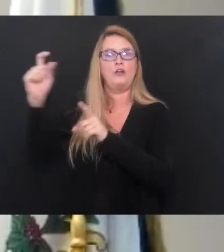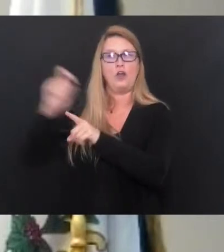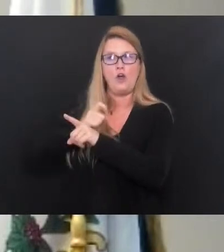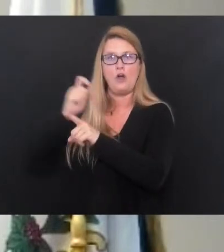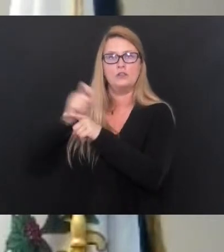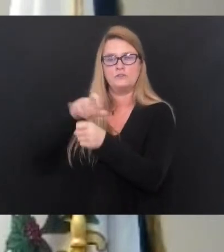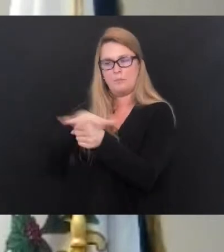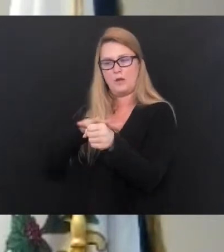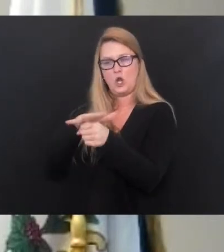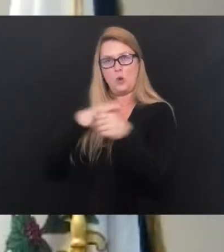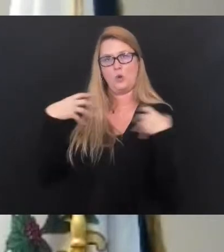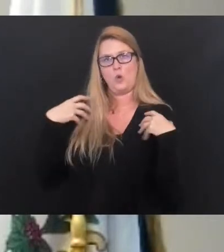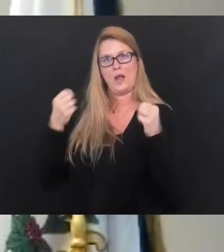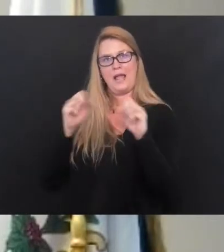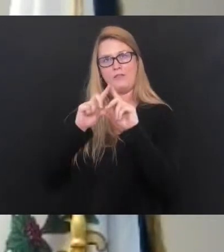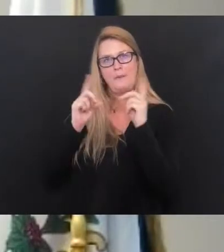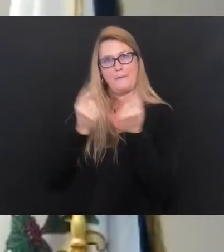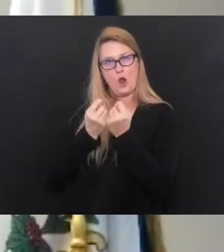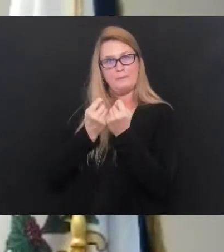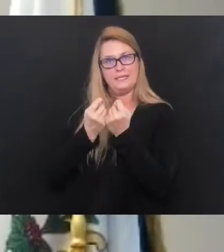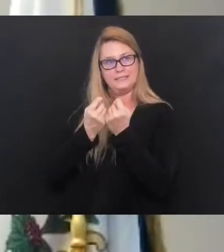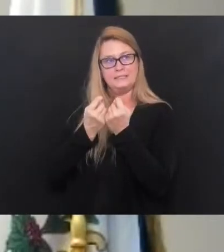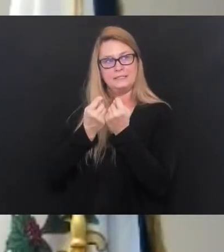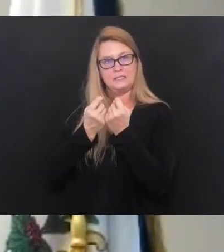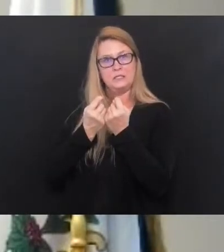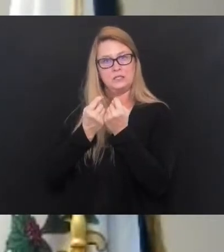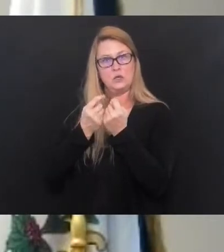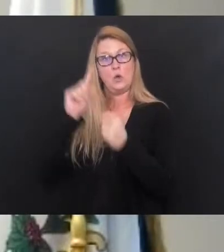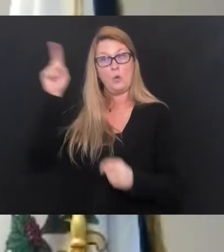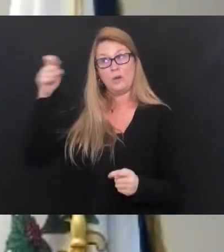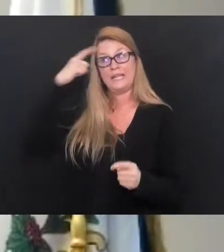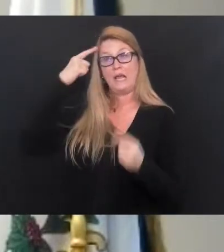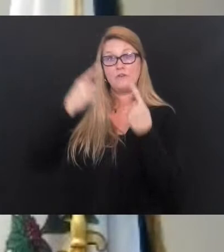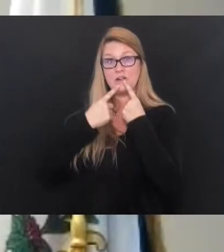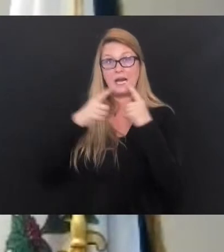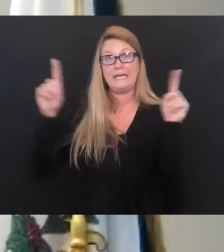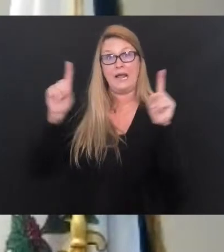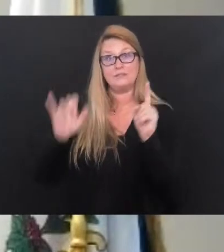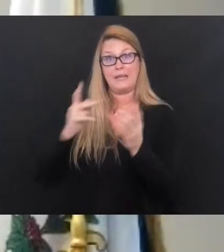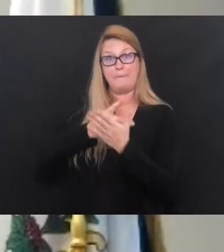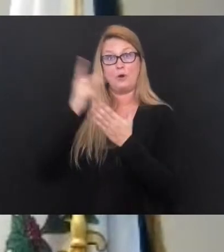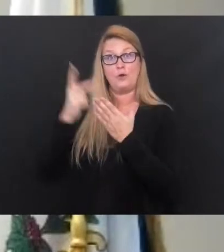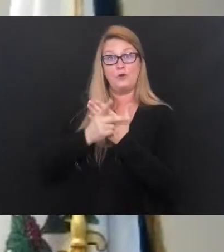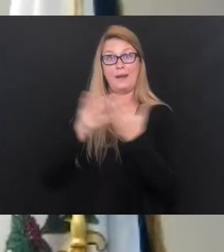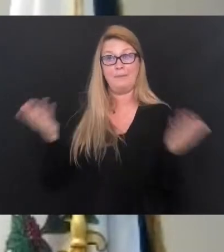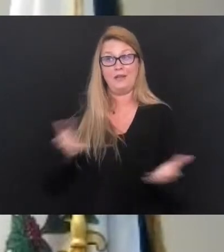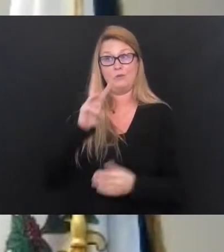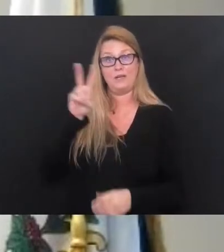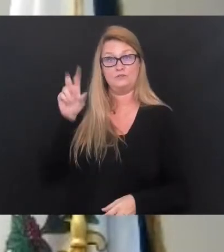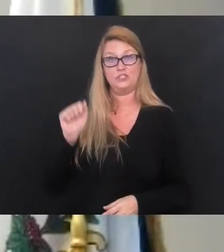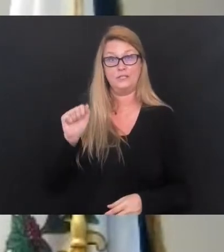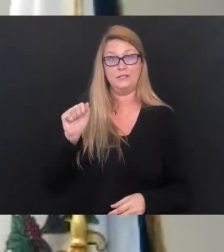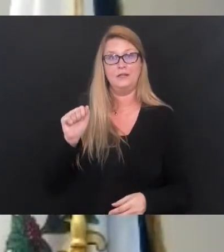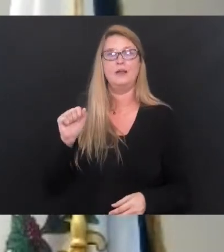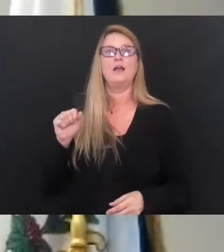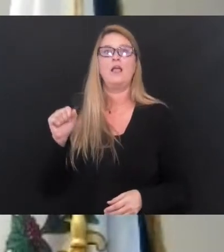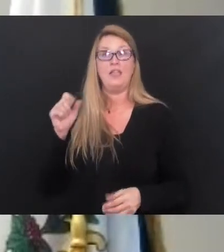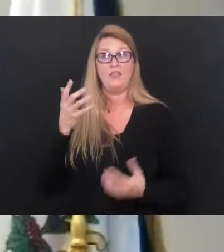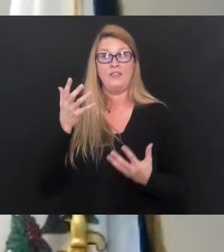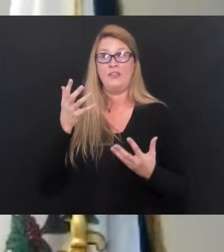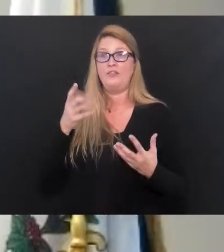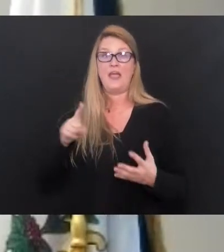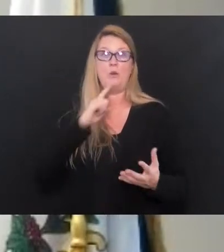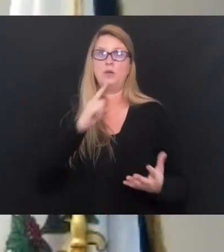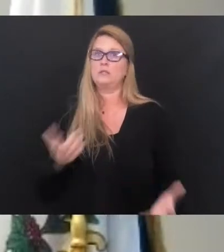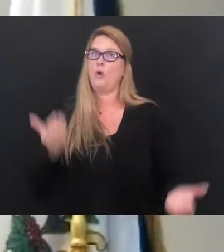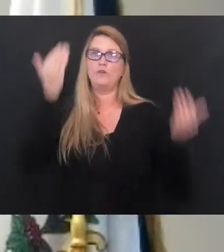and local entities that they were getting when the governor announced the vaccination program in West Virginia. And they were inundated.